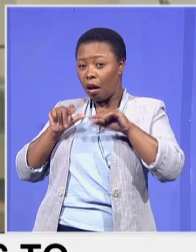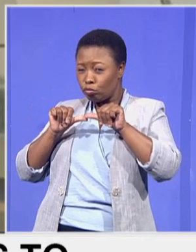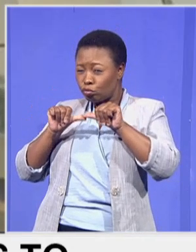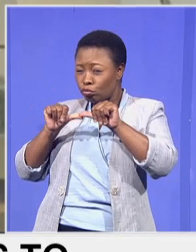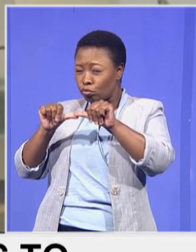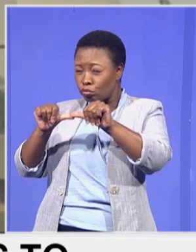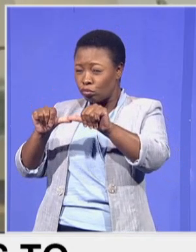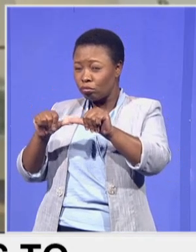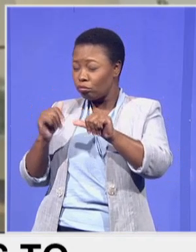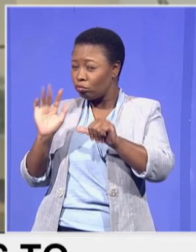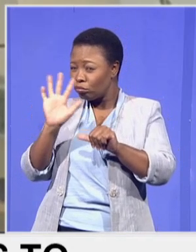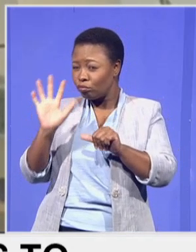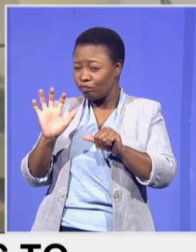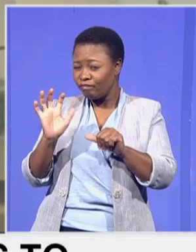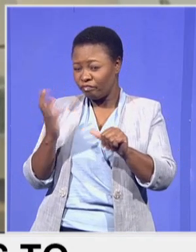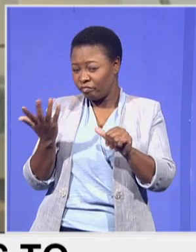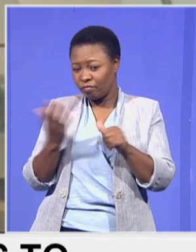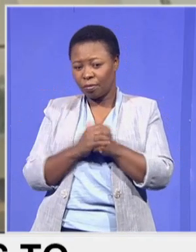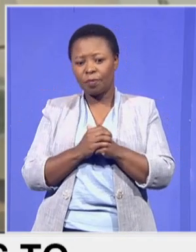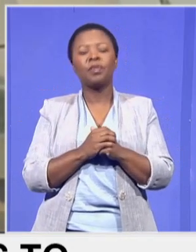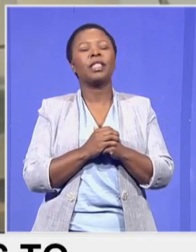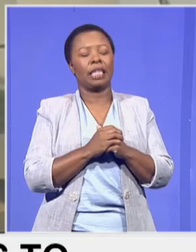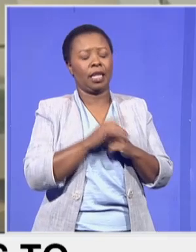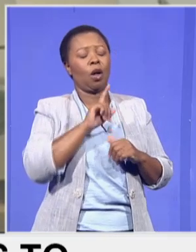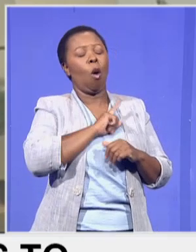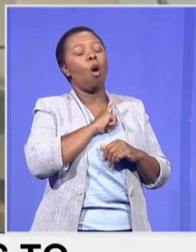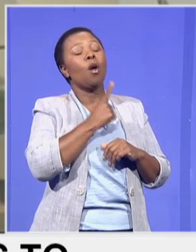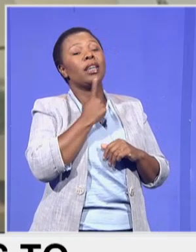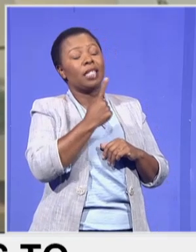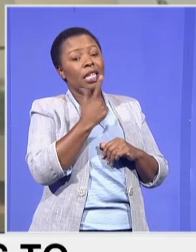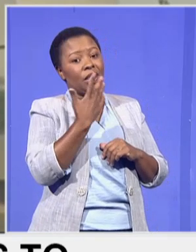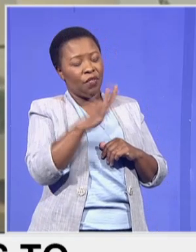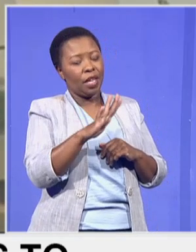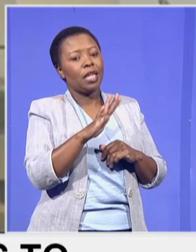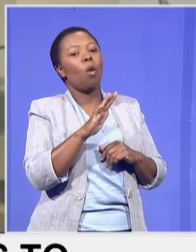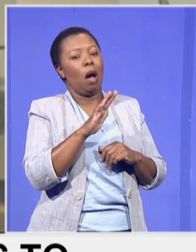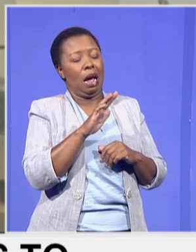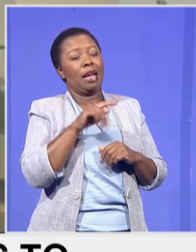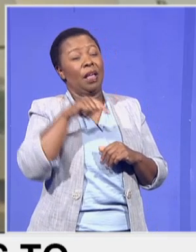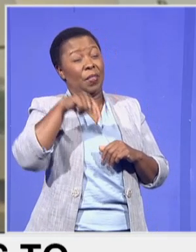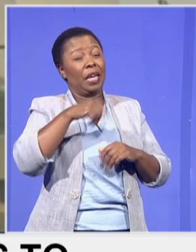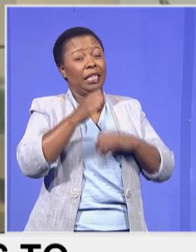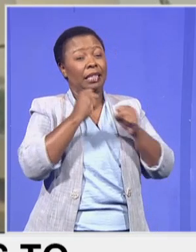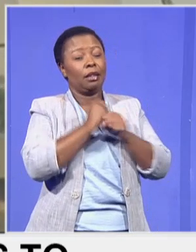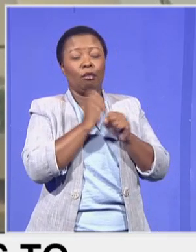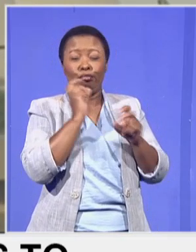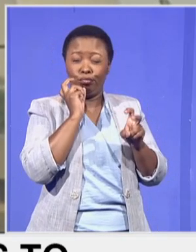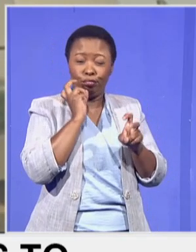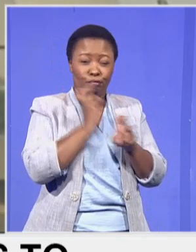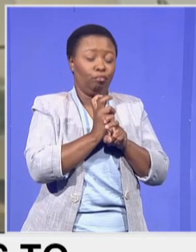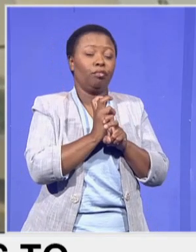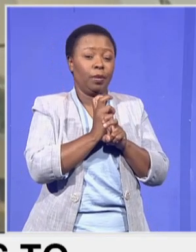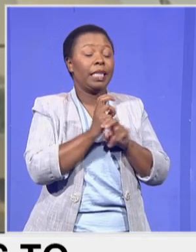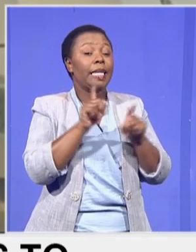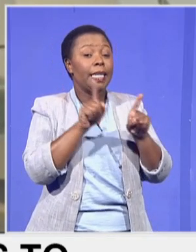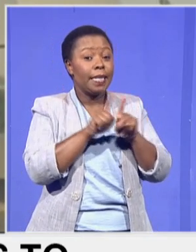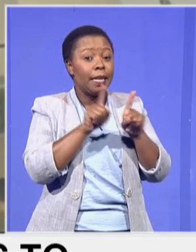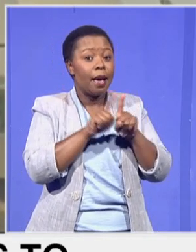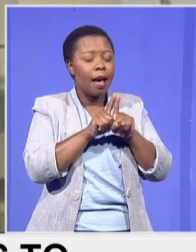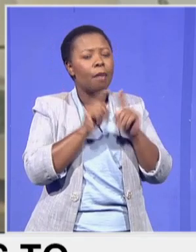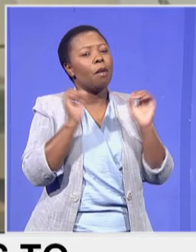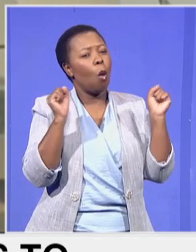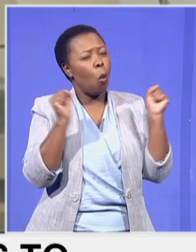As we've indicated before, we see a tough year ahead, also a tough winter in terms of load